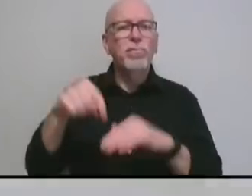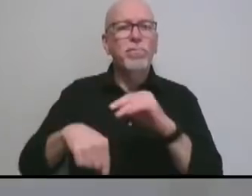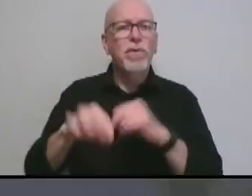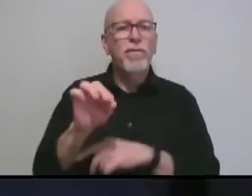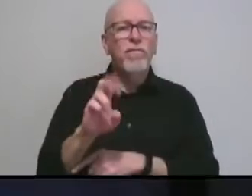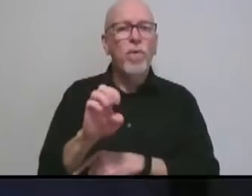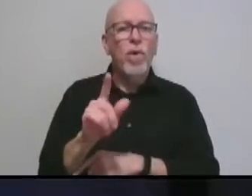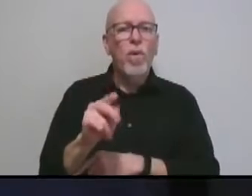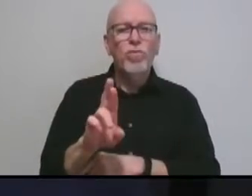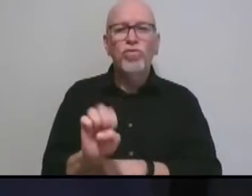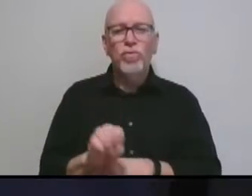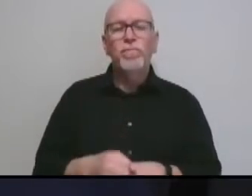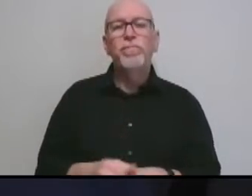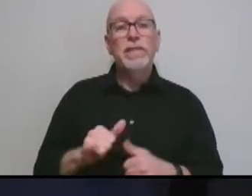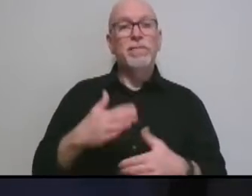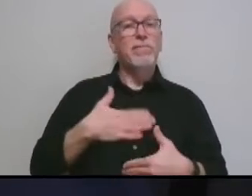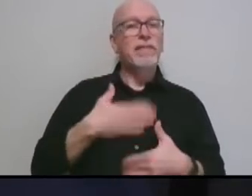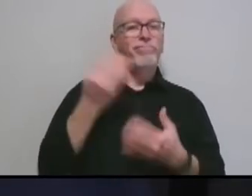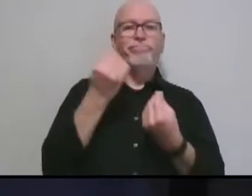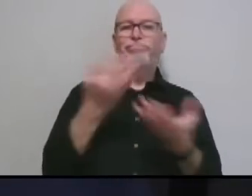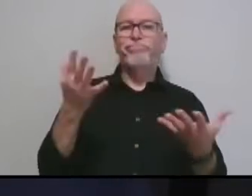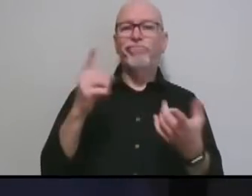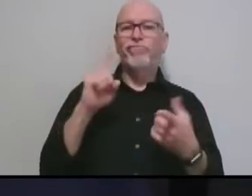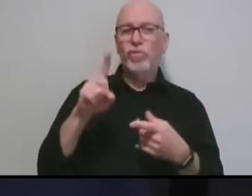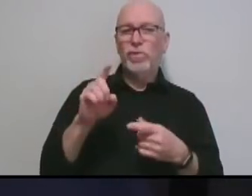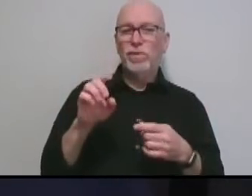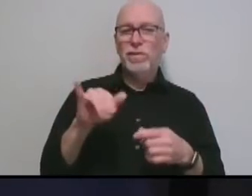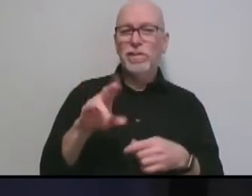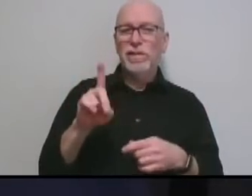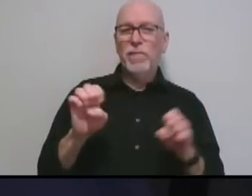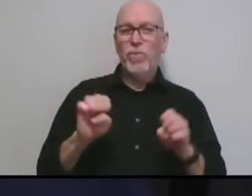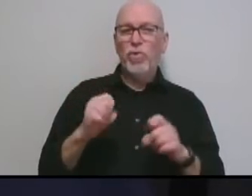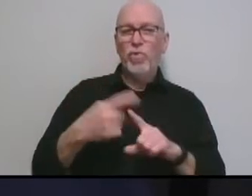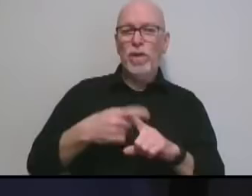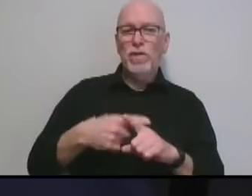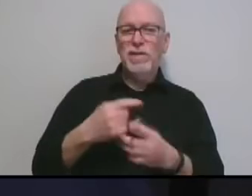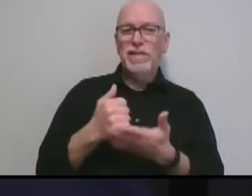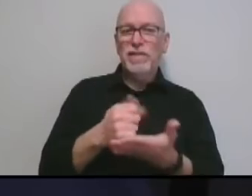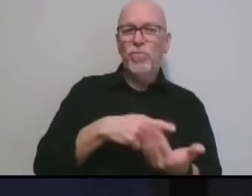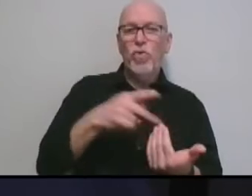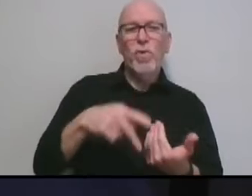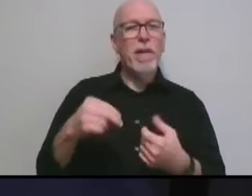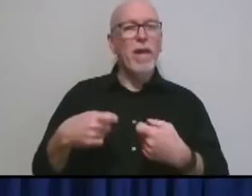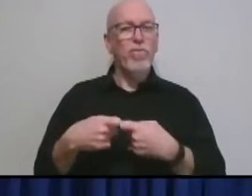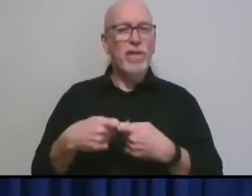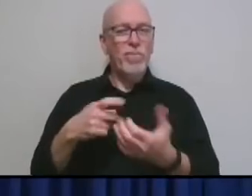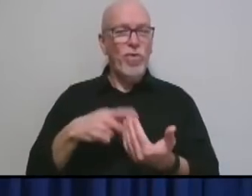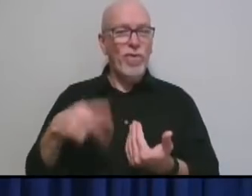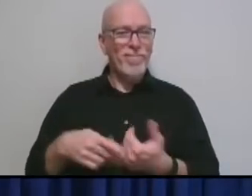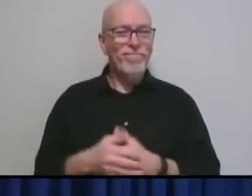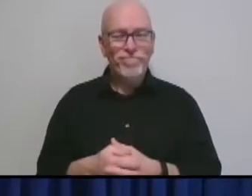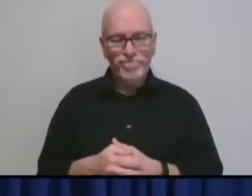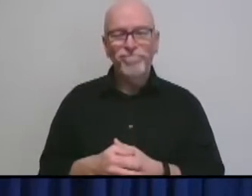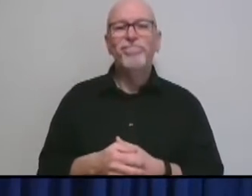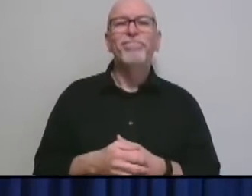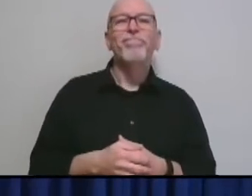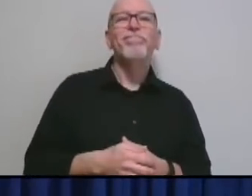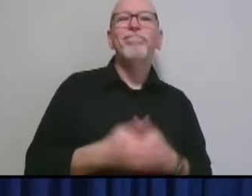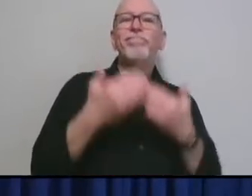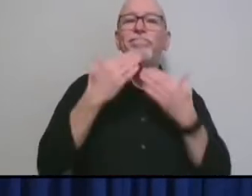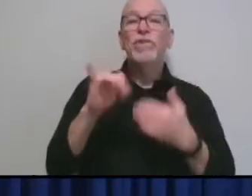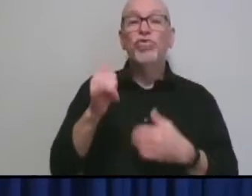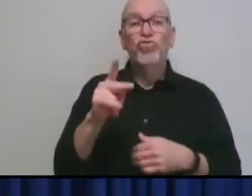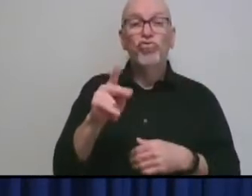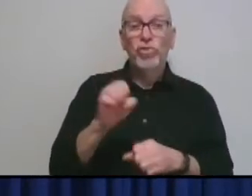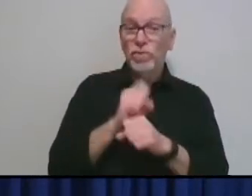that's my update this week on the Indiana Emergency Rental Assistance Program and our utility programs as well. Thank you, Jake, and you're sticking around,